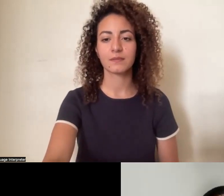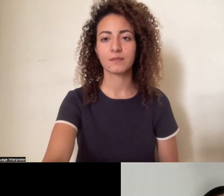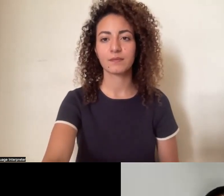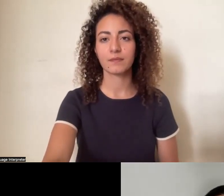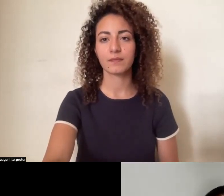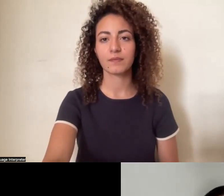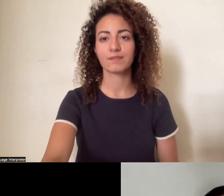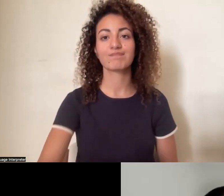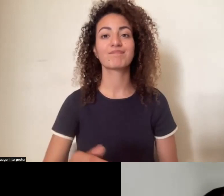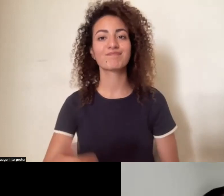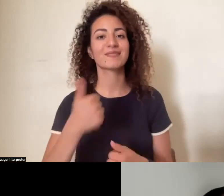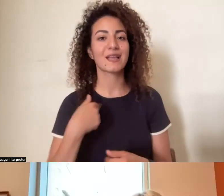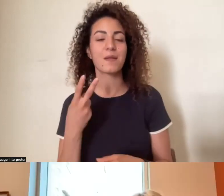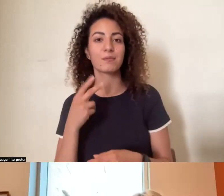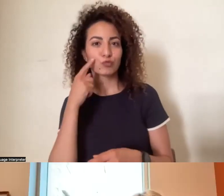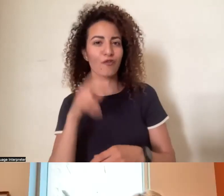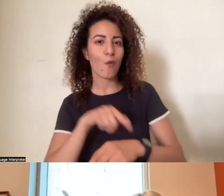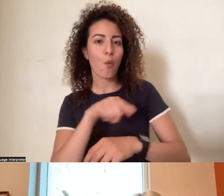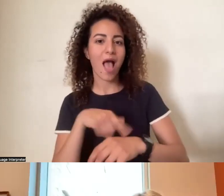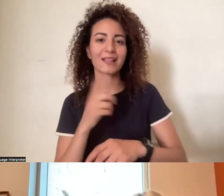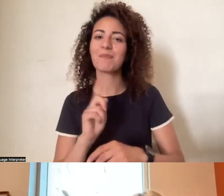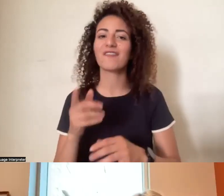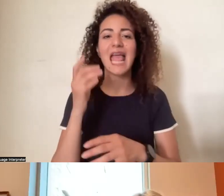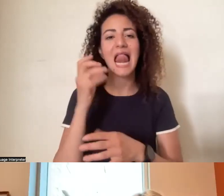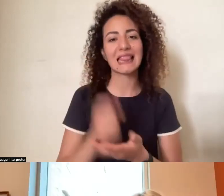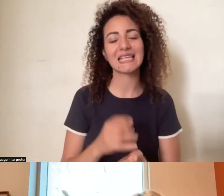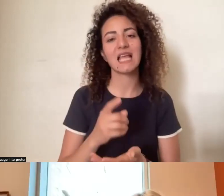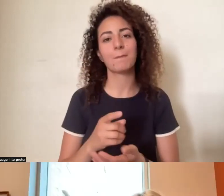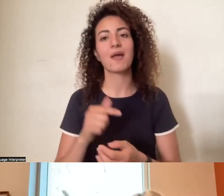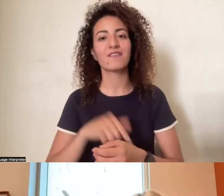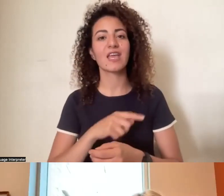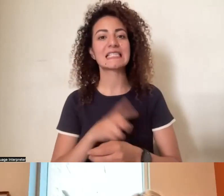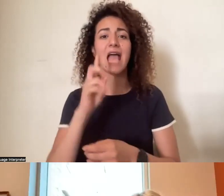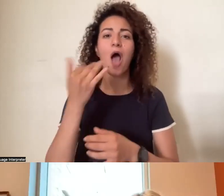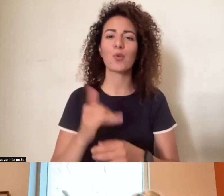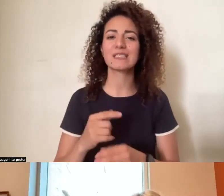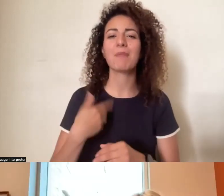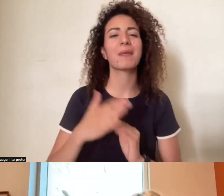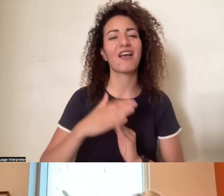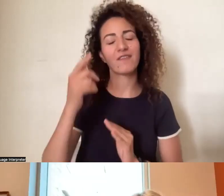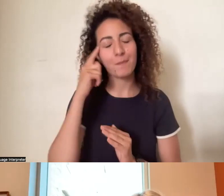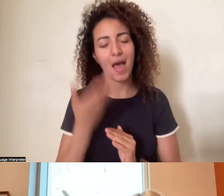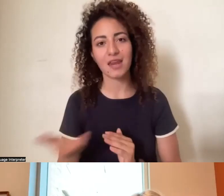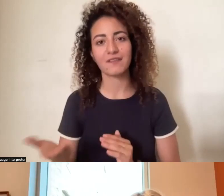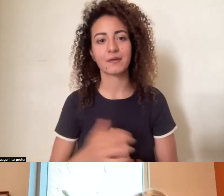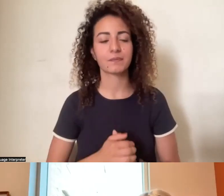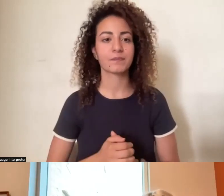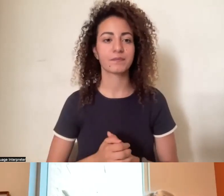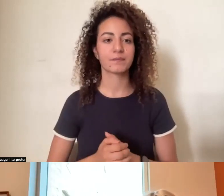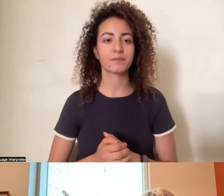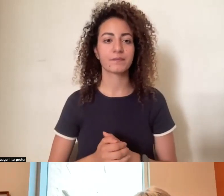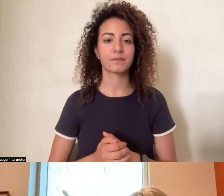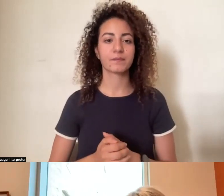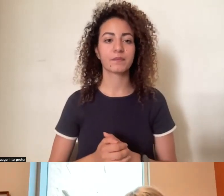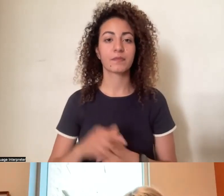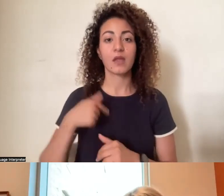good at keeping that time. It's also very short, 1 hour and a half, to be honest with you. So I would say let's move to the